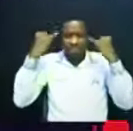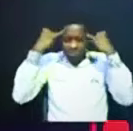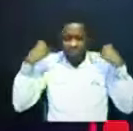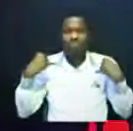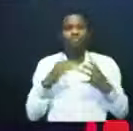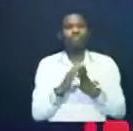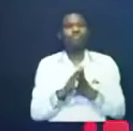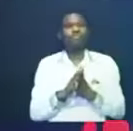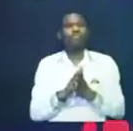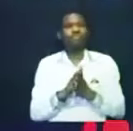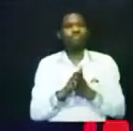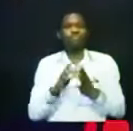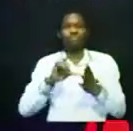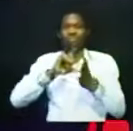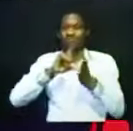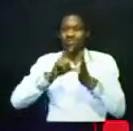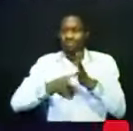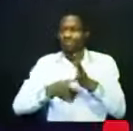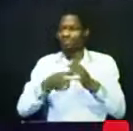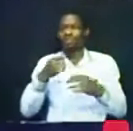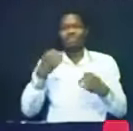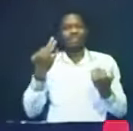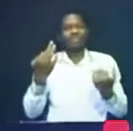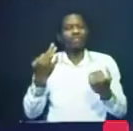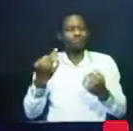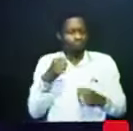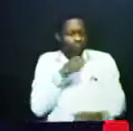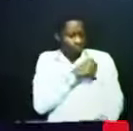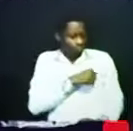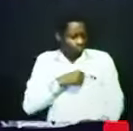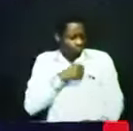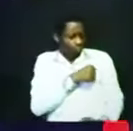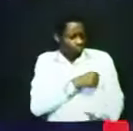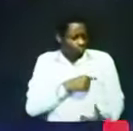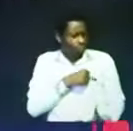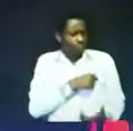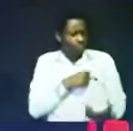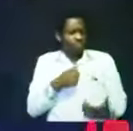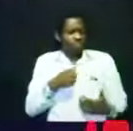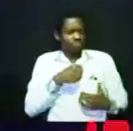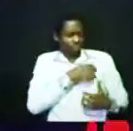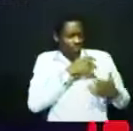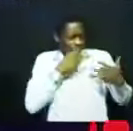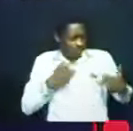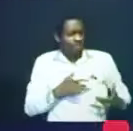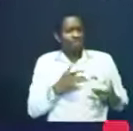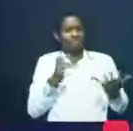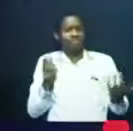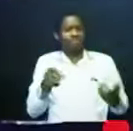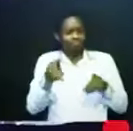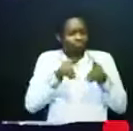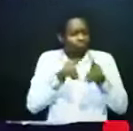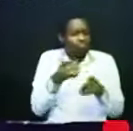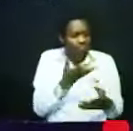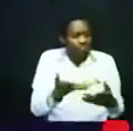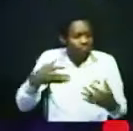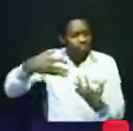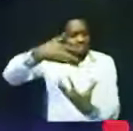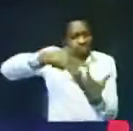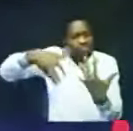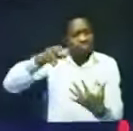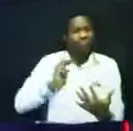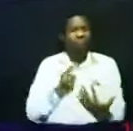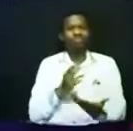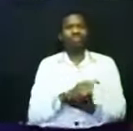the attitudes of people's heart. It does things amongst us.